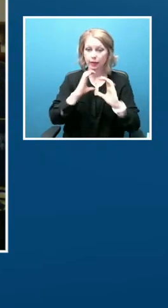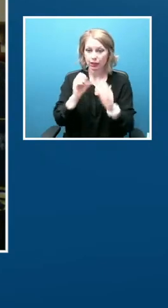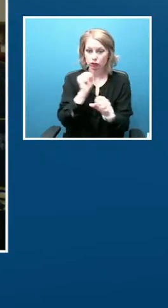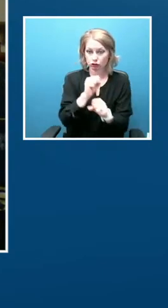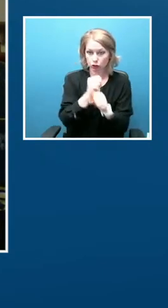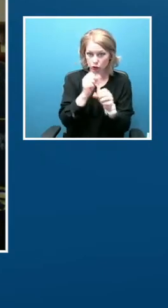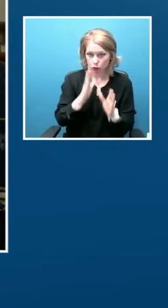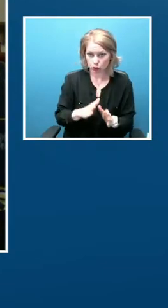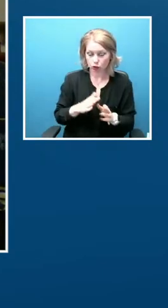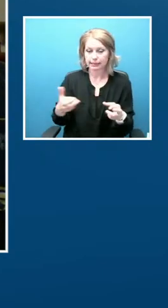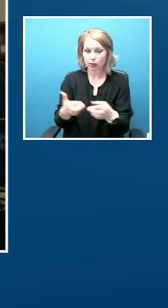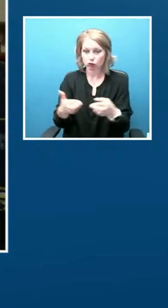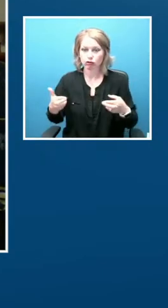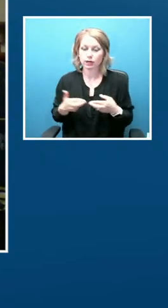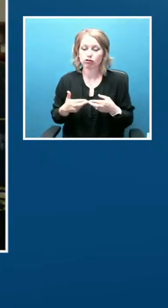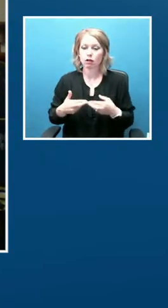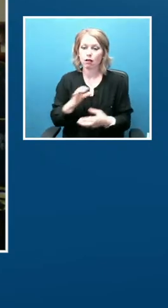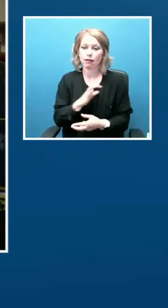of Carpenters.